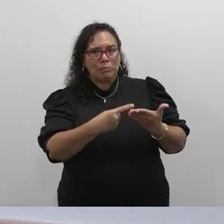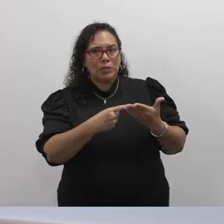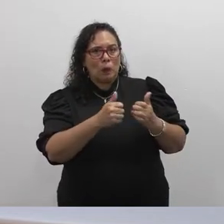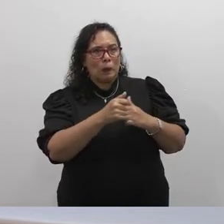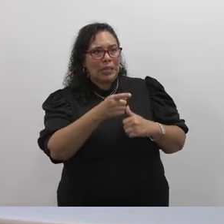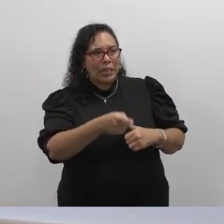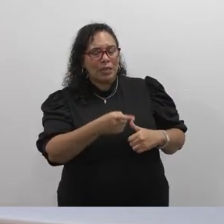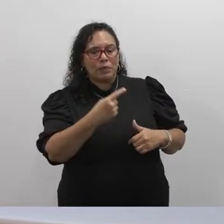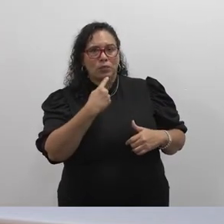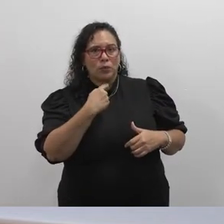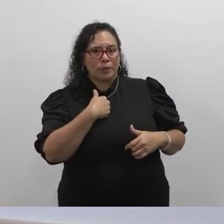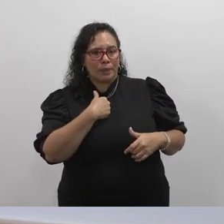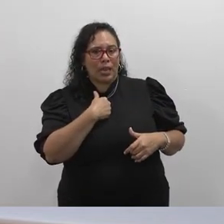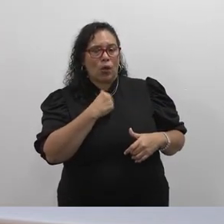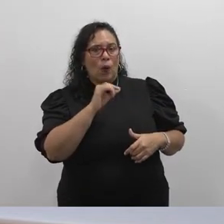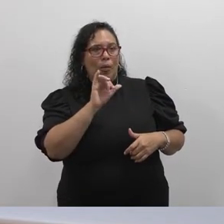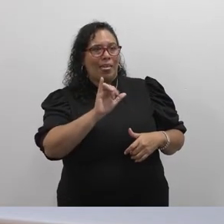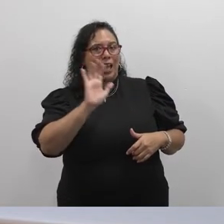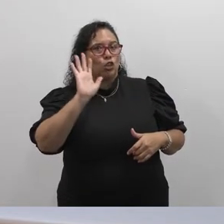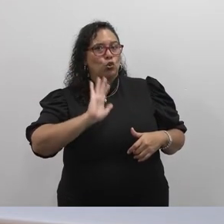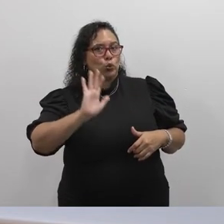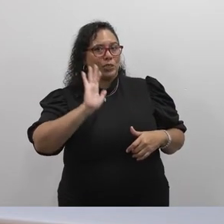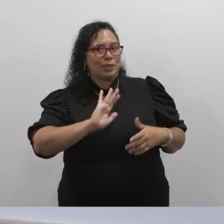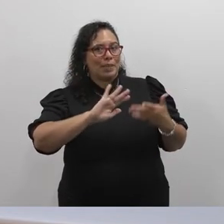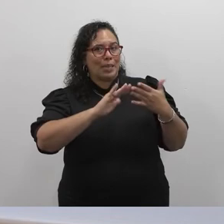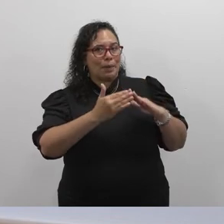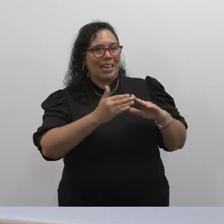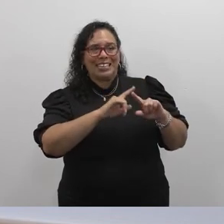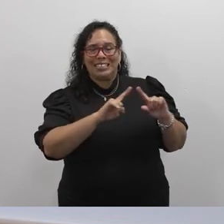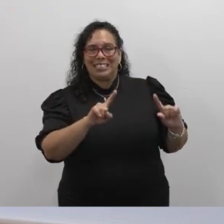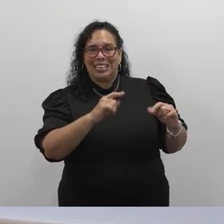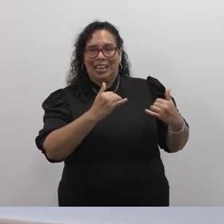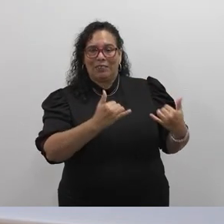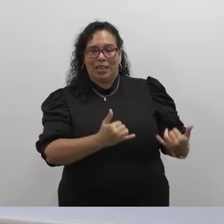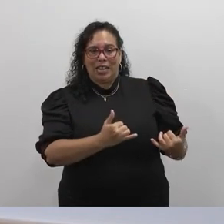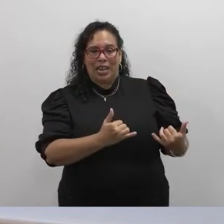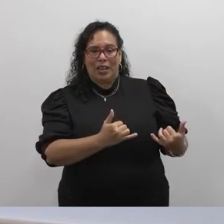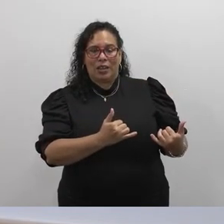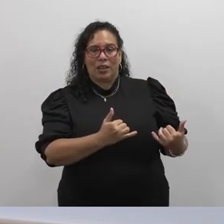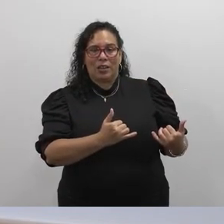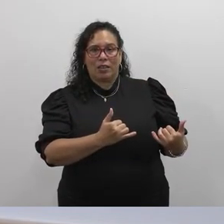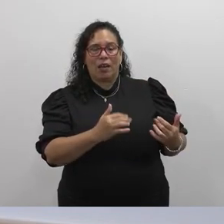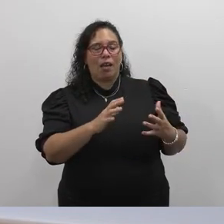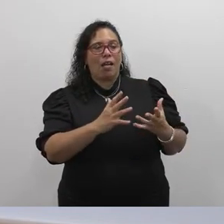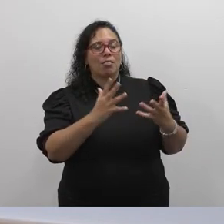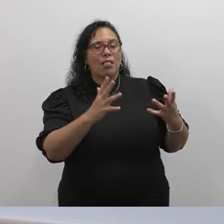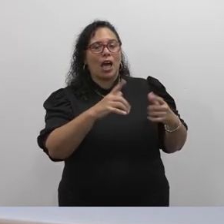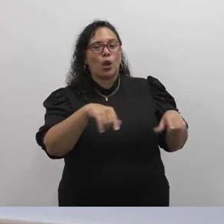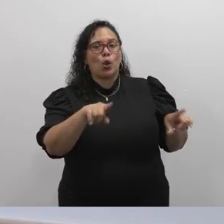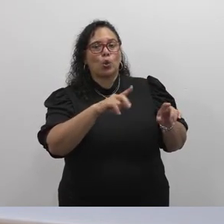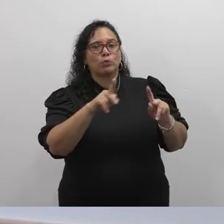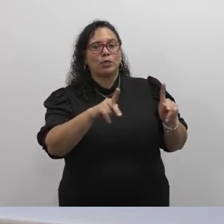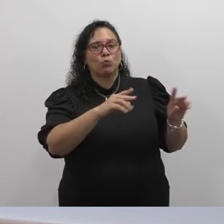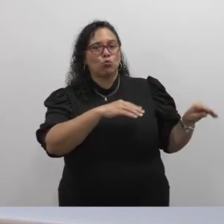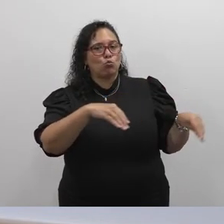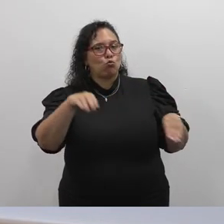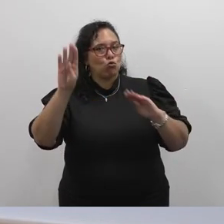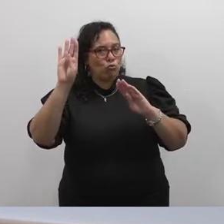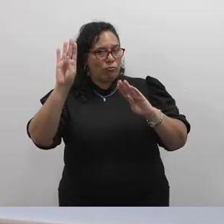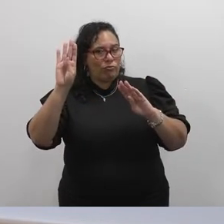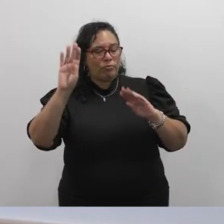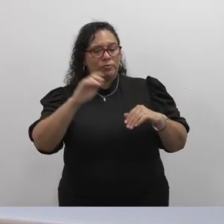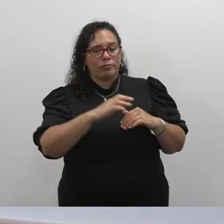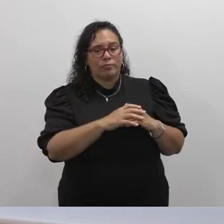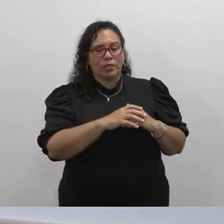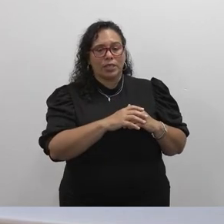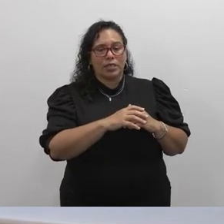said, that used to be the community, but it's different now, and a lot of those people moved out,